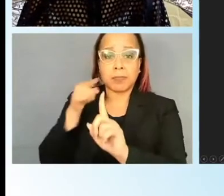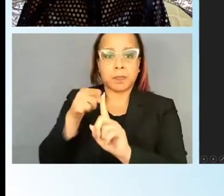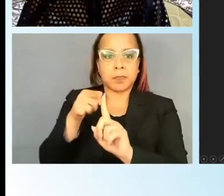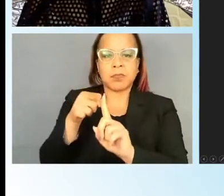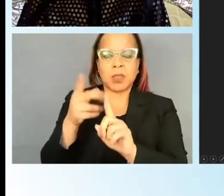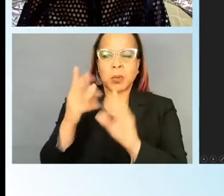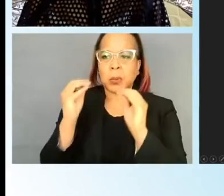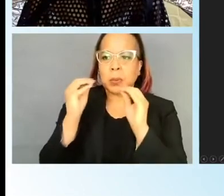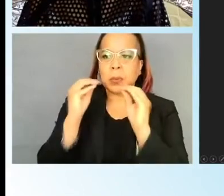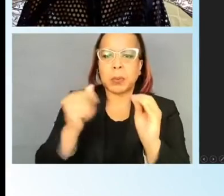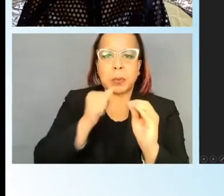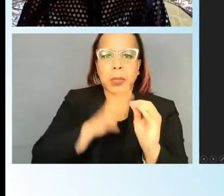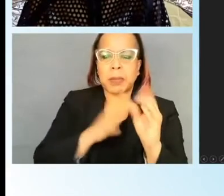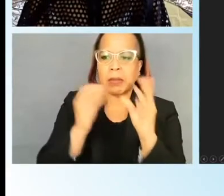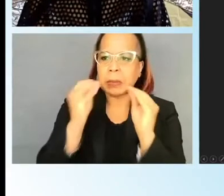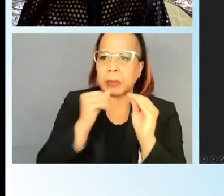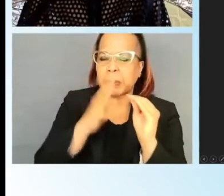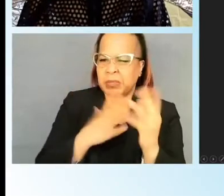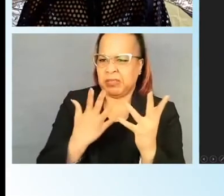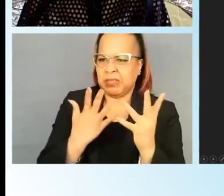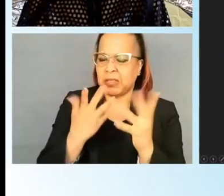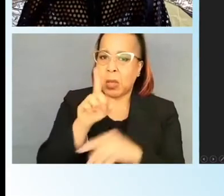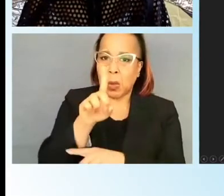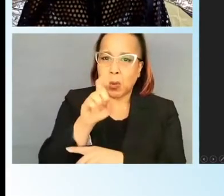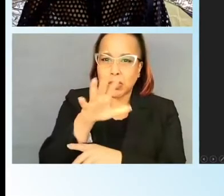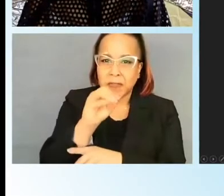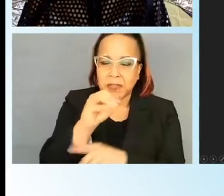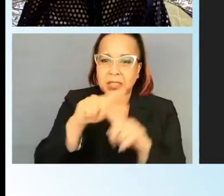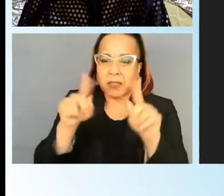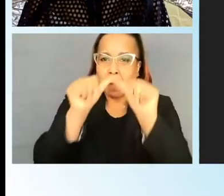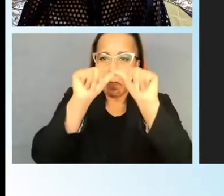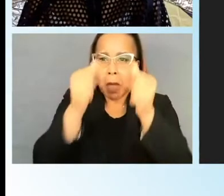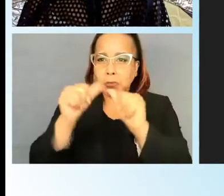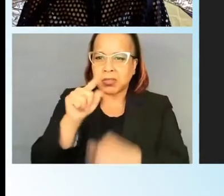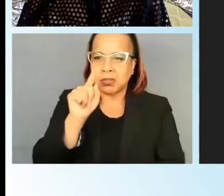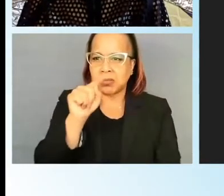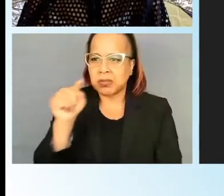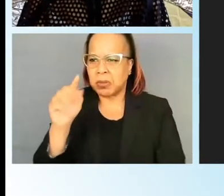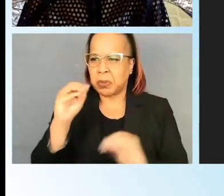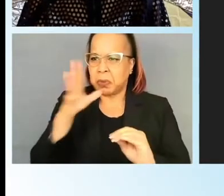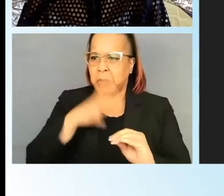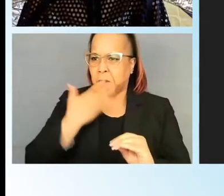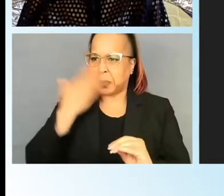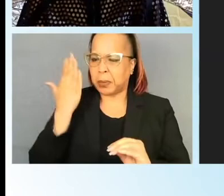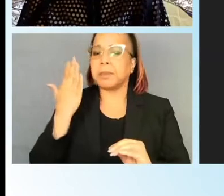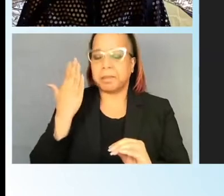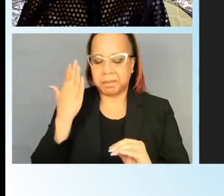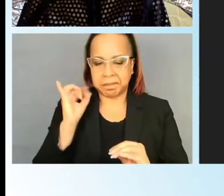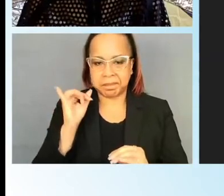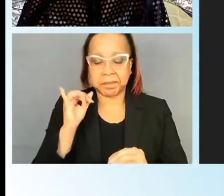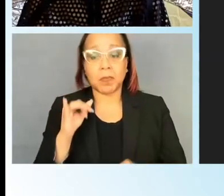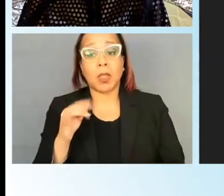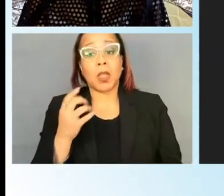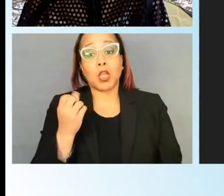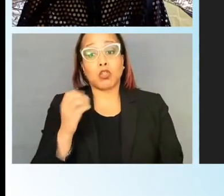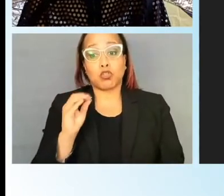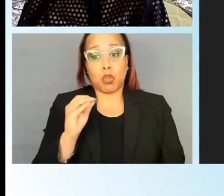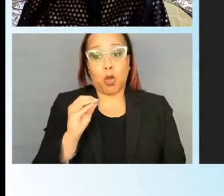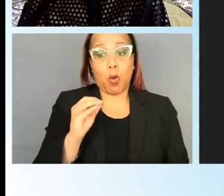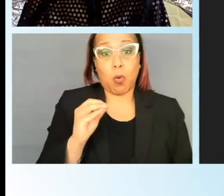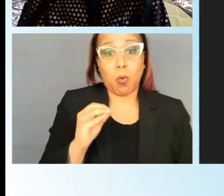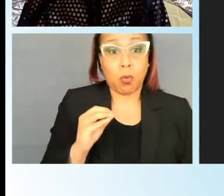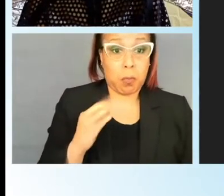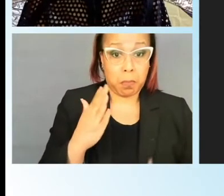women in the over 150 monuments that existed in the city. And so as part of